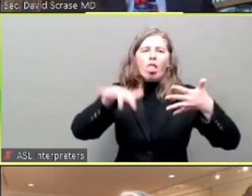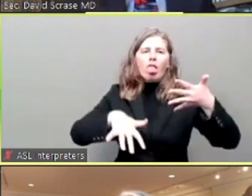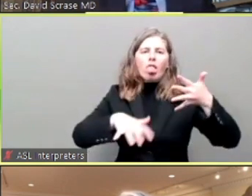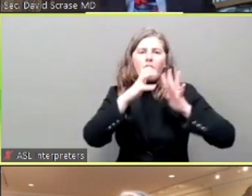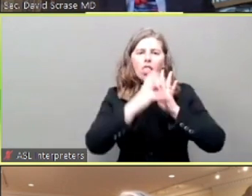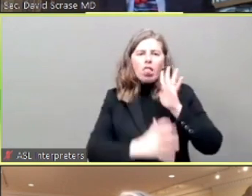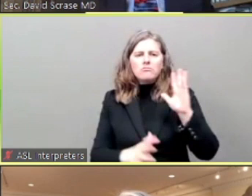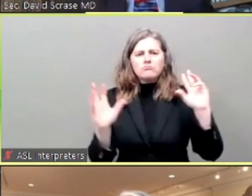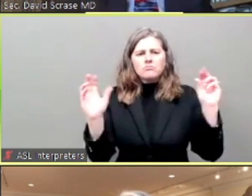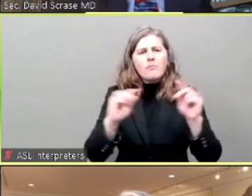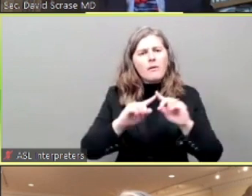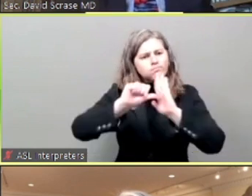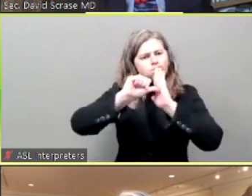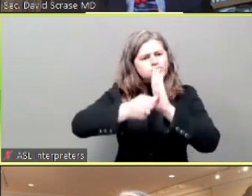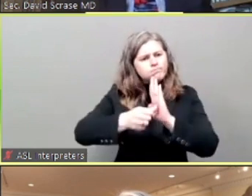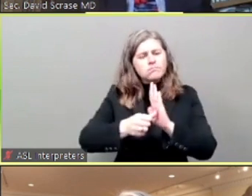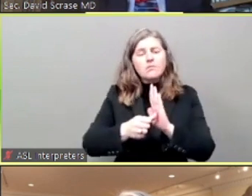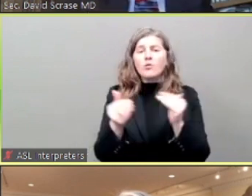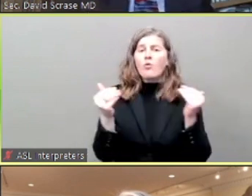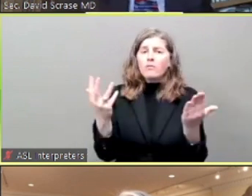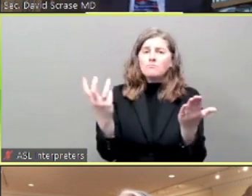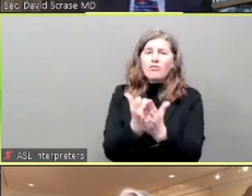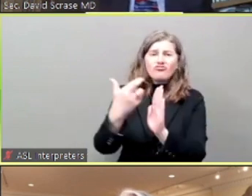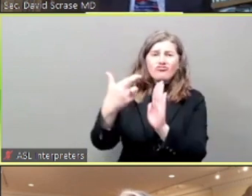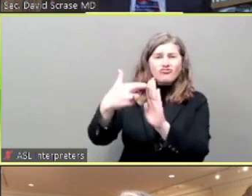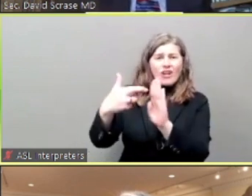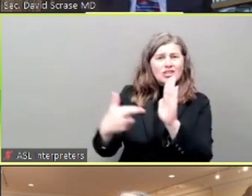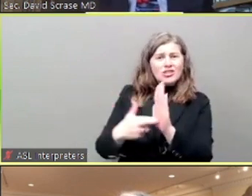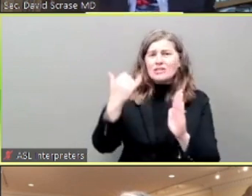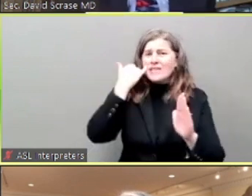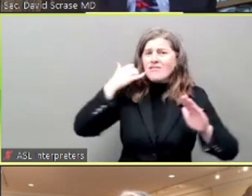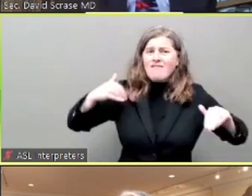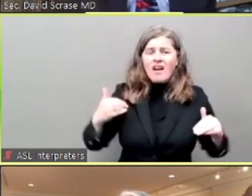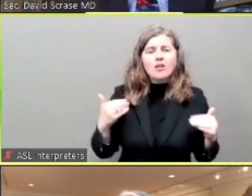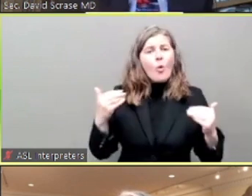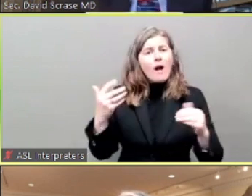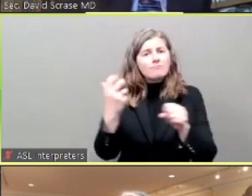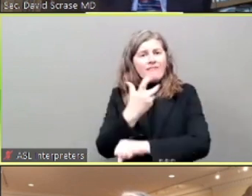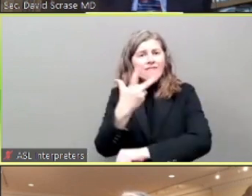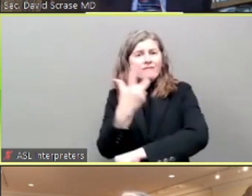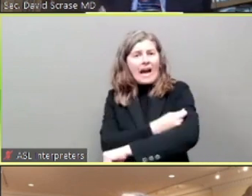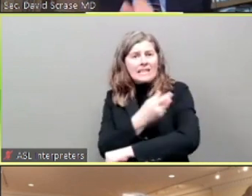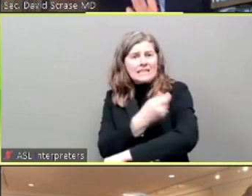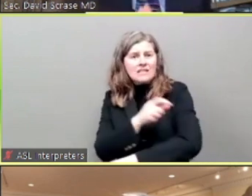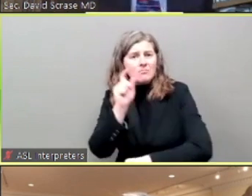of things I want to emphasize. Get registered if you're not already. Get vaccinated.